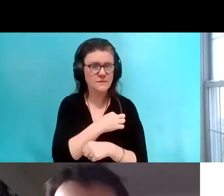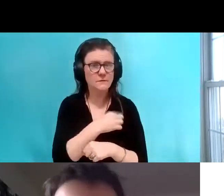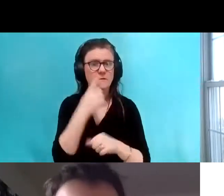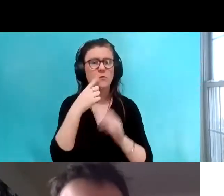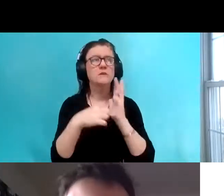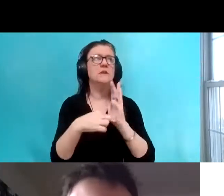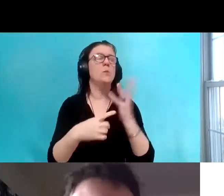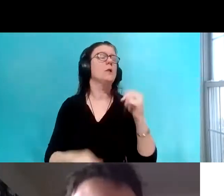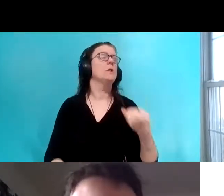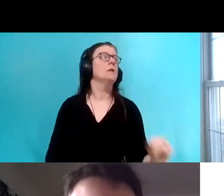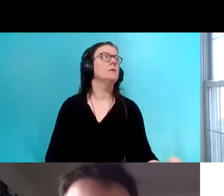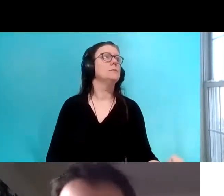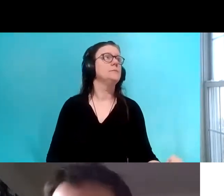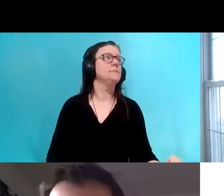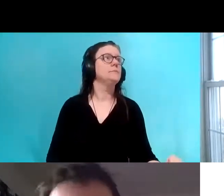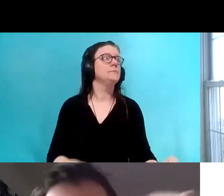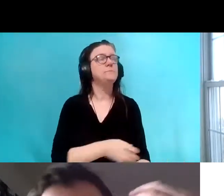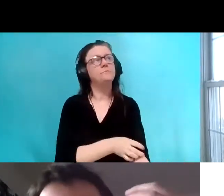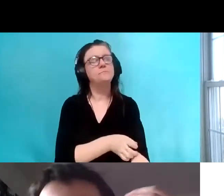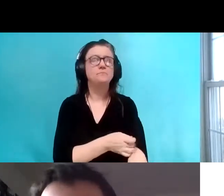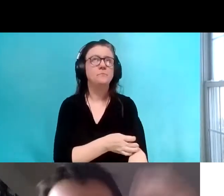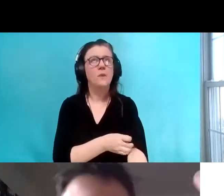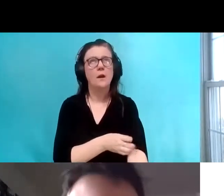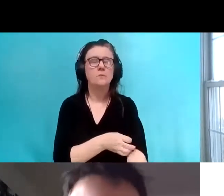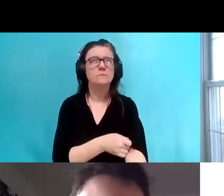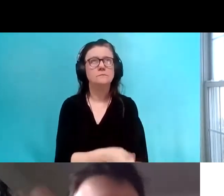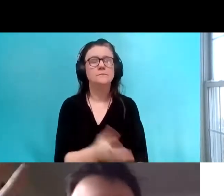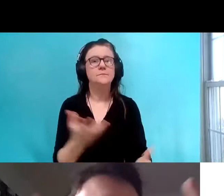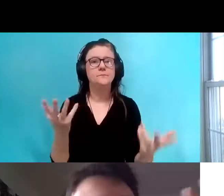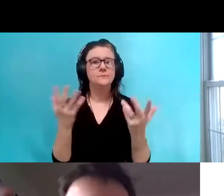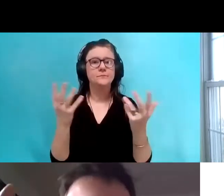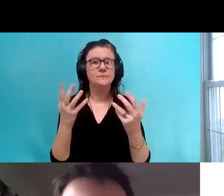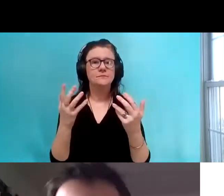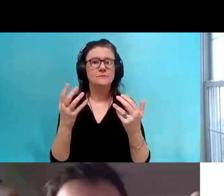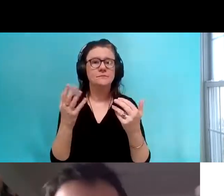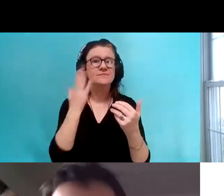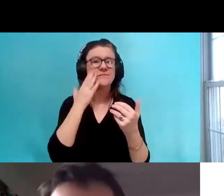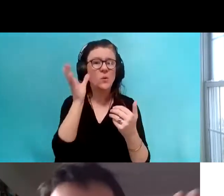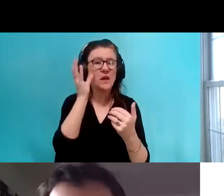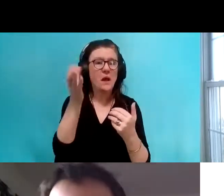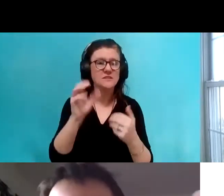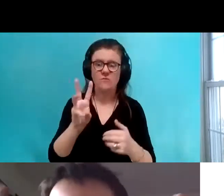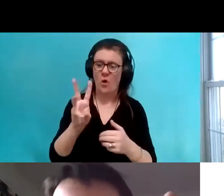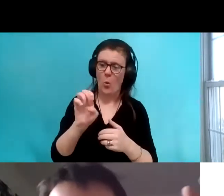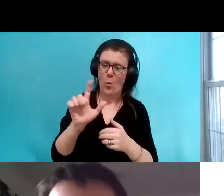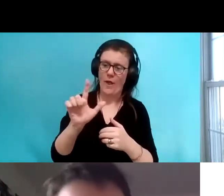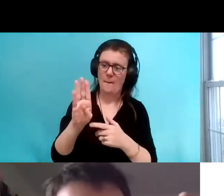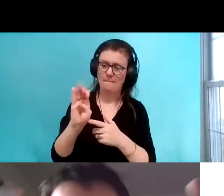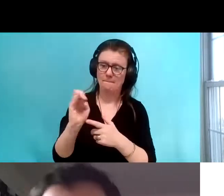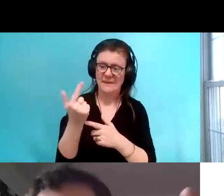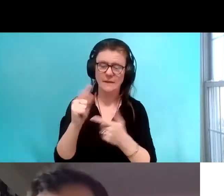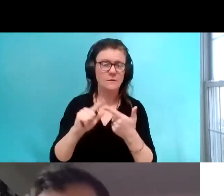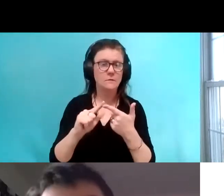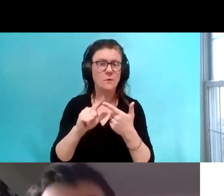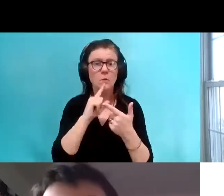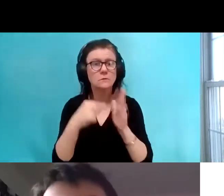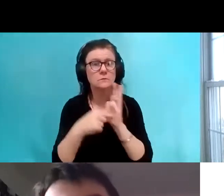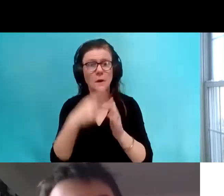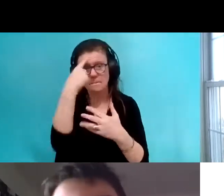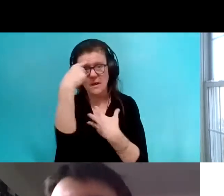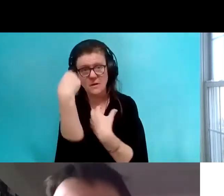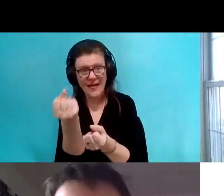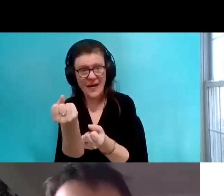example, understanding you know, well-being, how well-being changes, and mental health might change